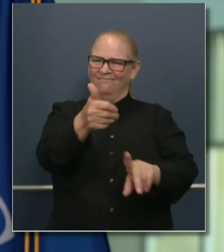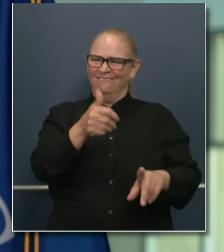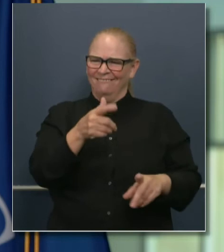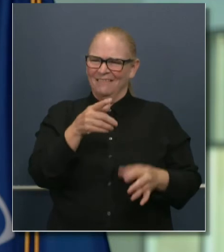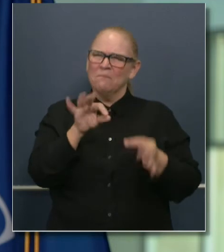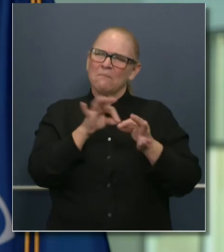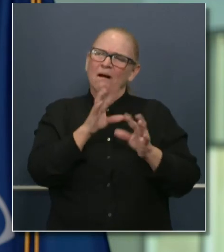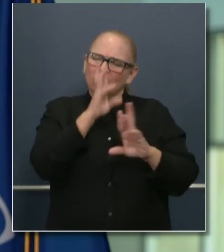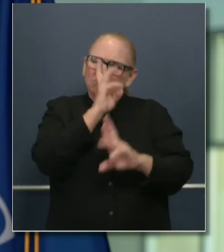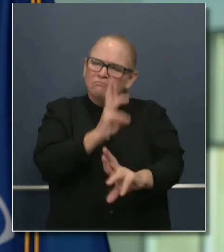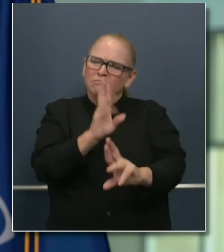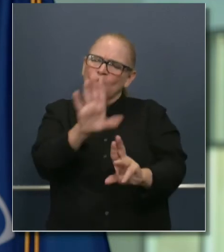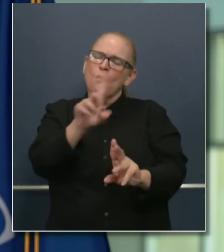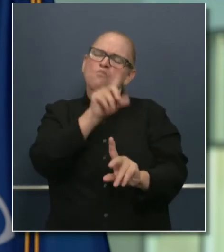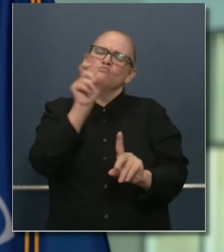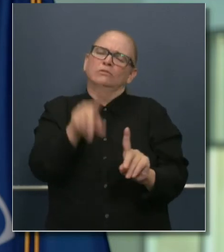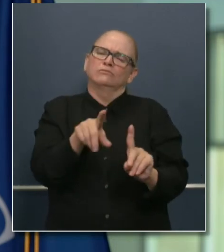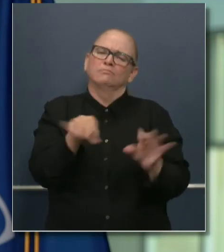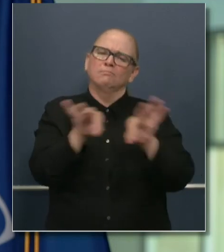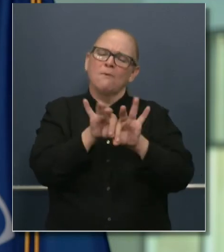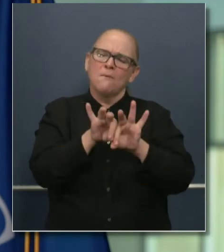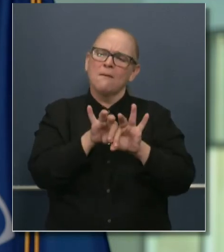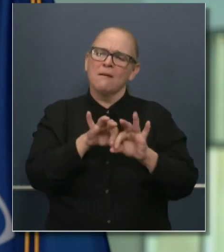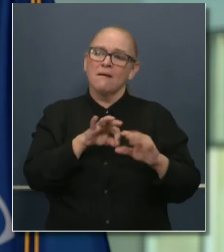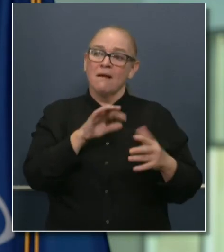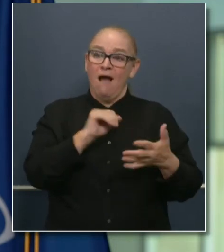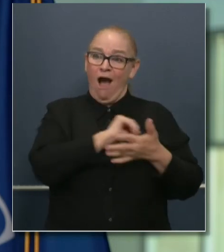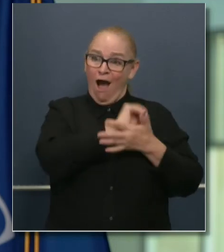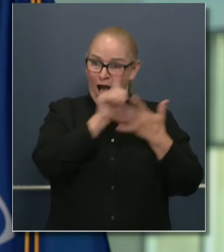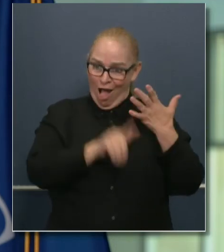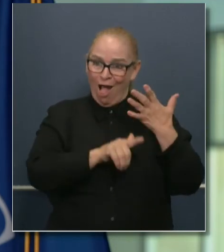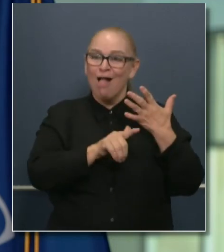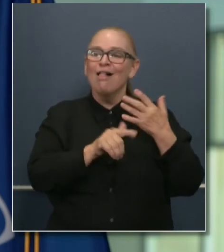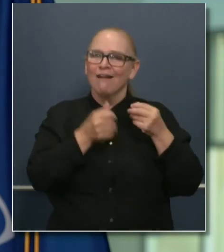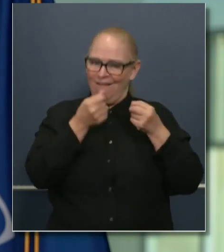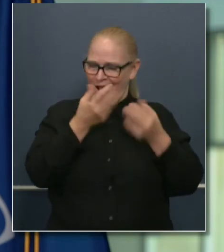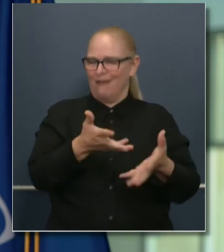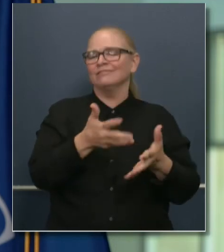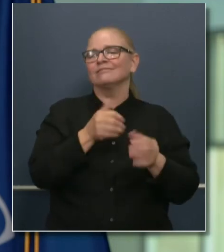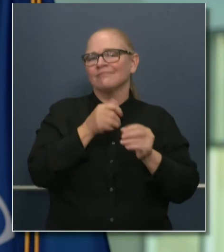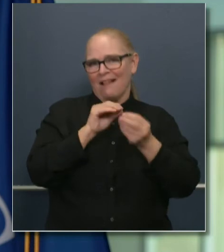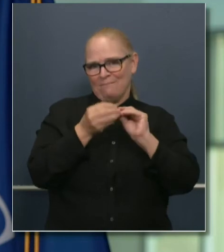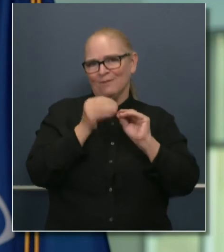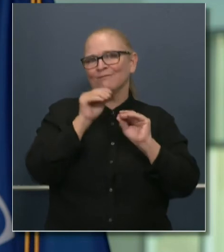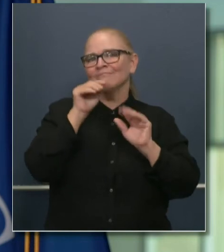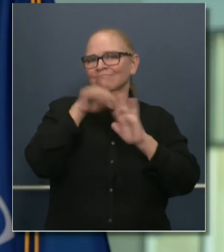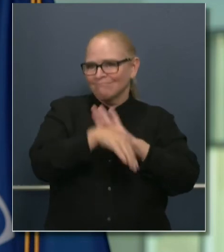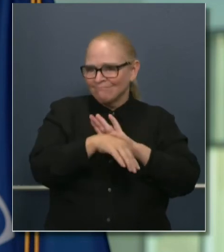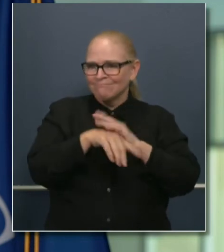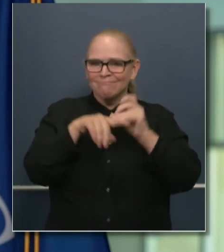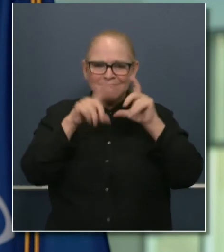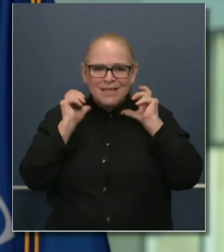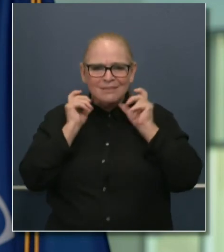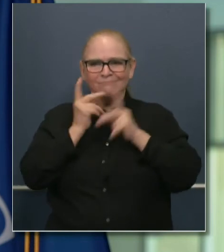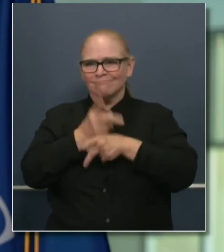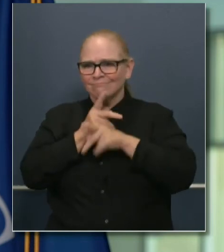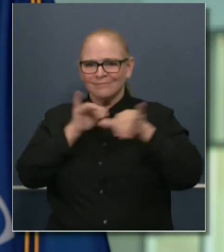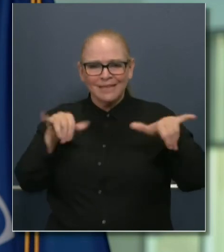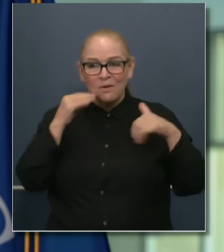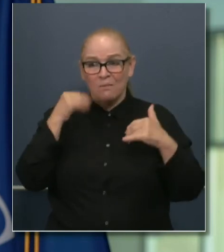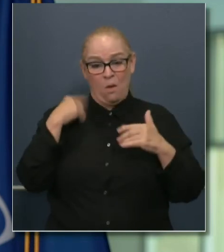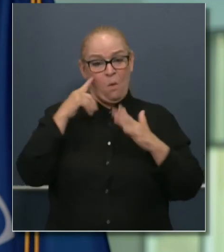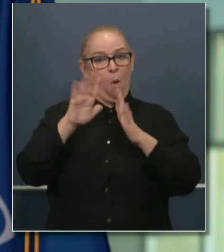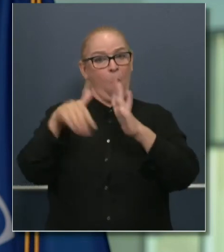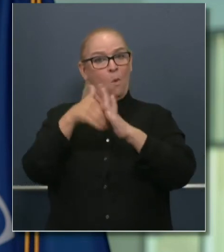I think it is all of the above and a growing recognition in a state where we flattened the curve. We